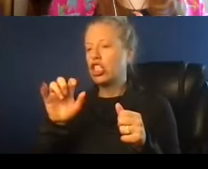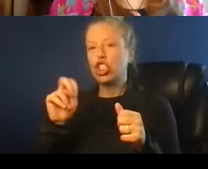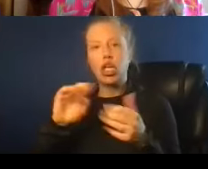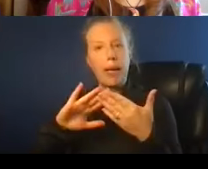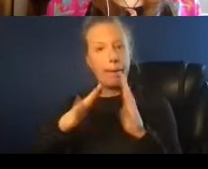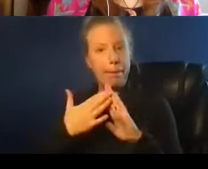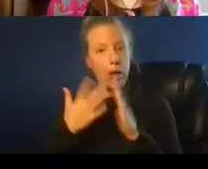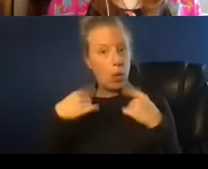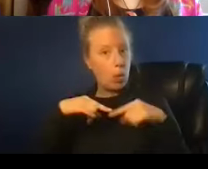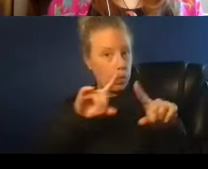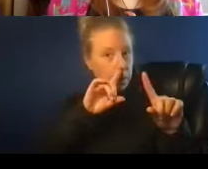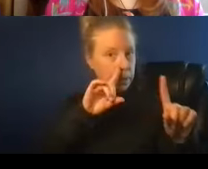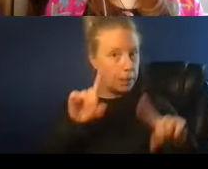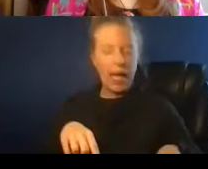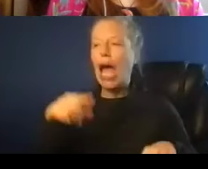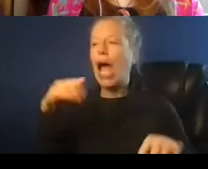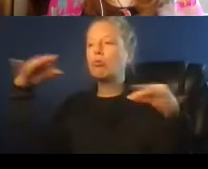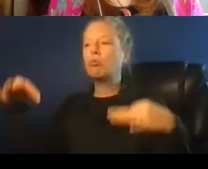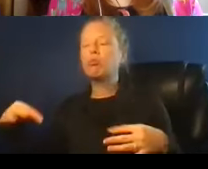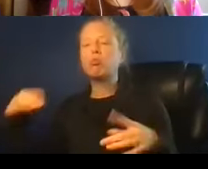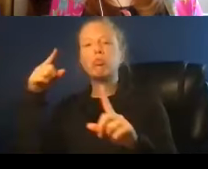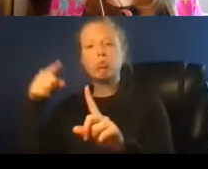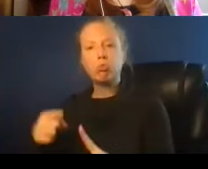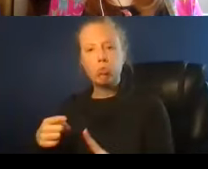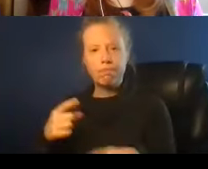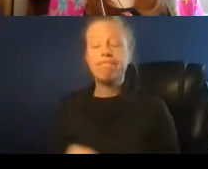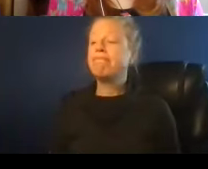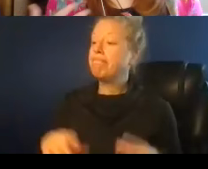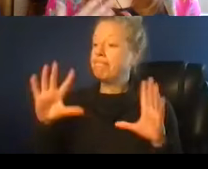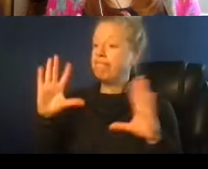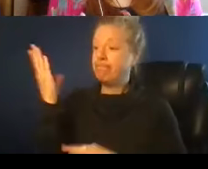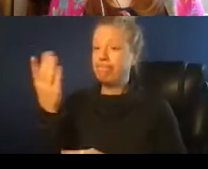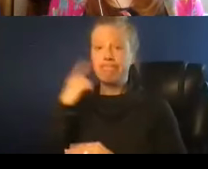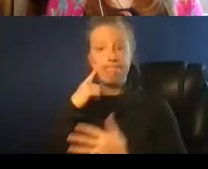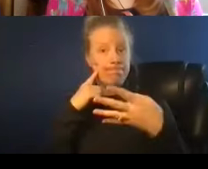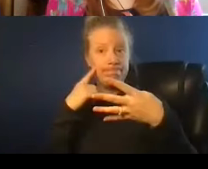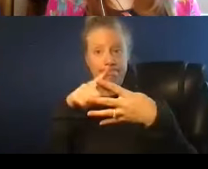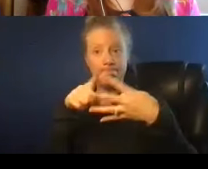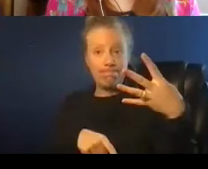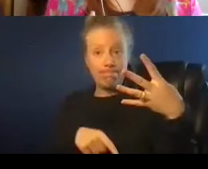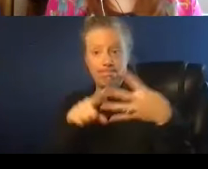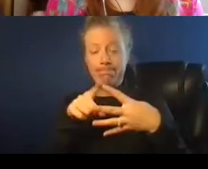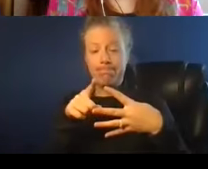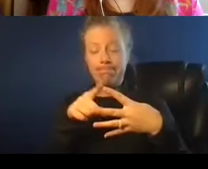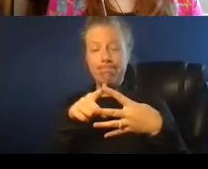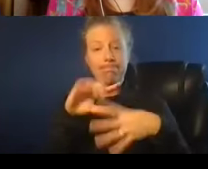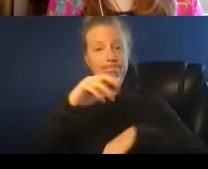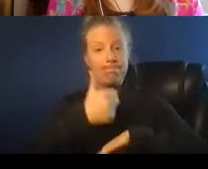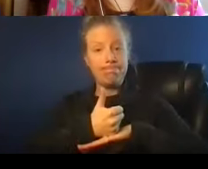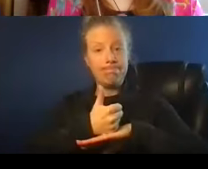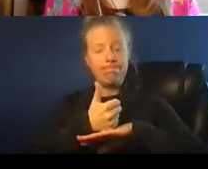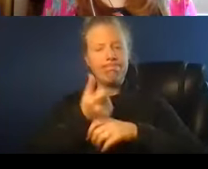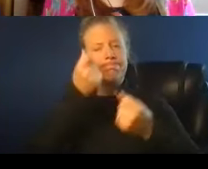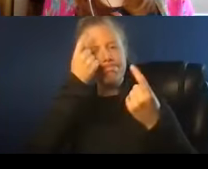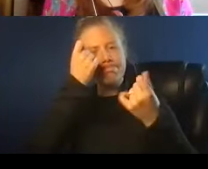that, I'll tell you where we're headed today. So this presentation has 4 parts. The first is establishing a shared